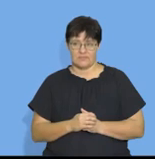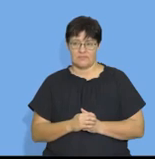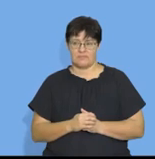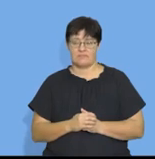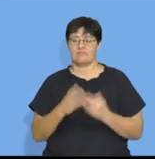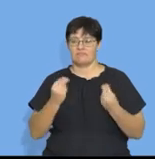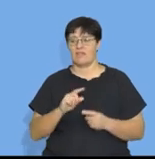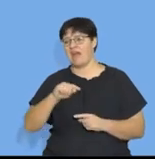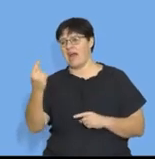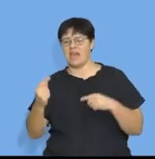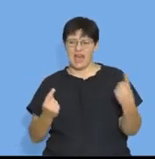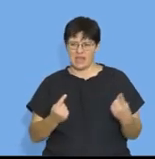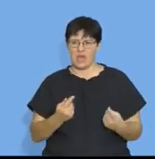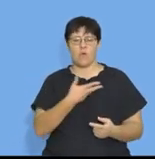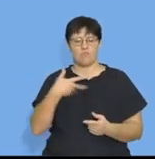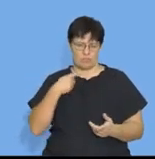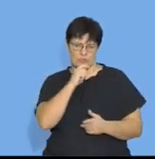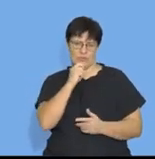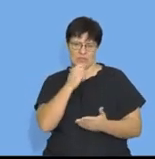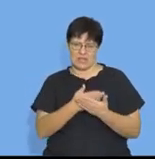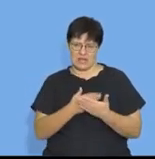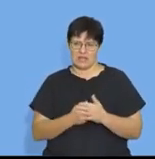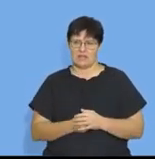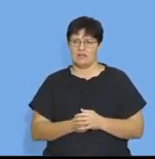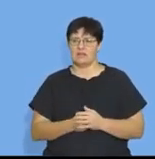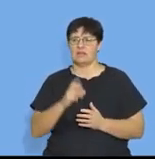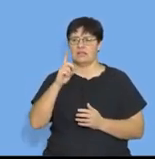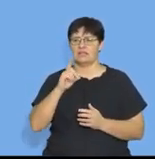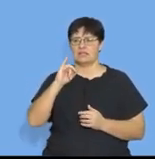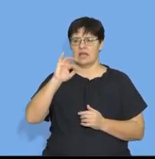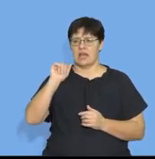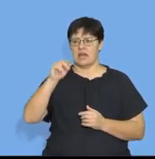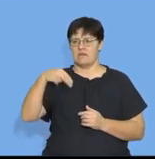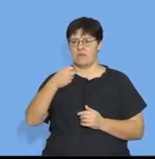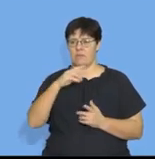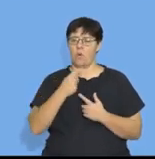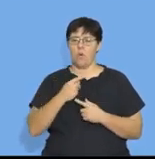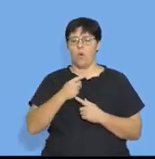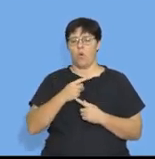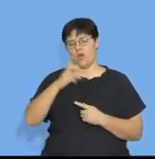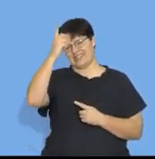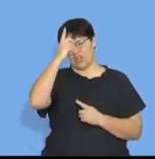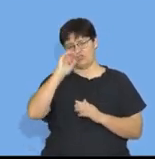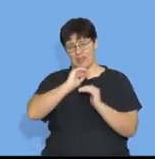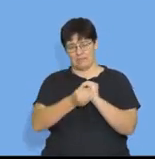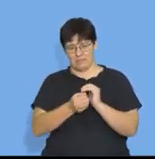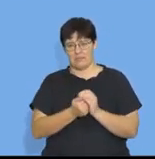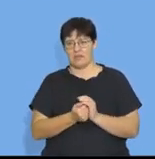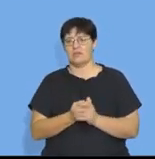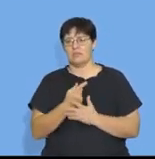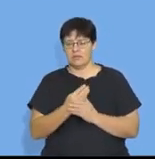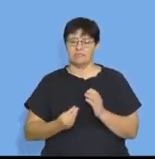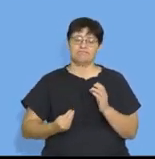process. There are other methods that a female could use, and this is the diaphragm or the Dutch cap, and this